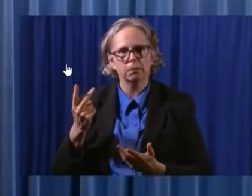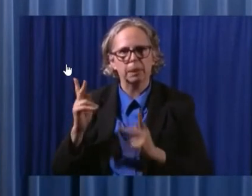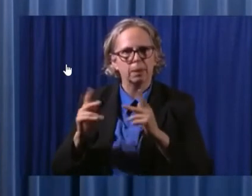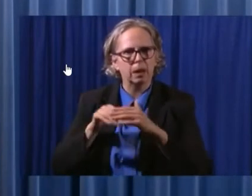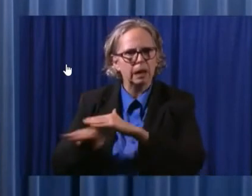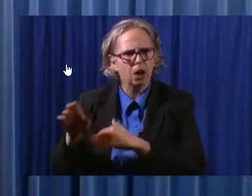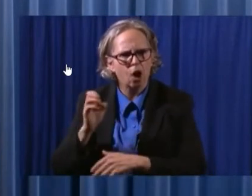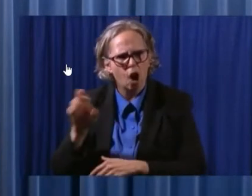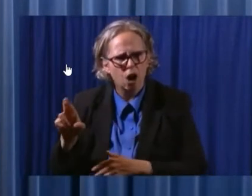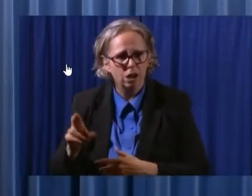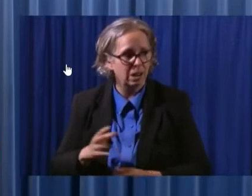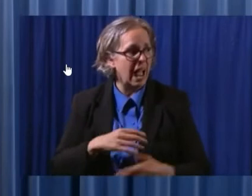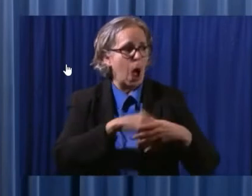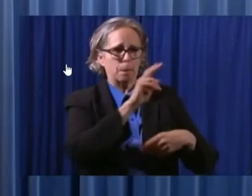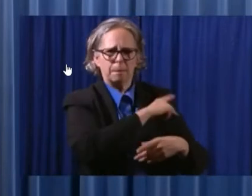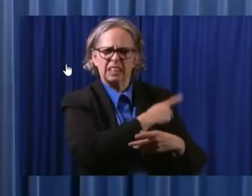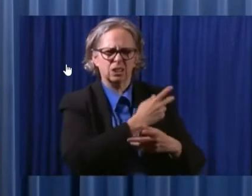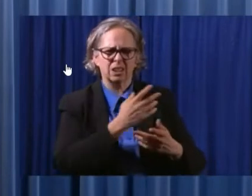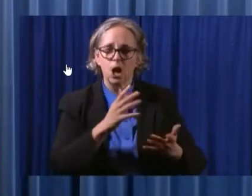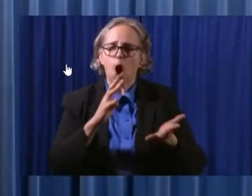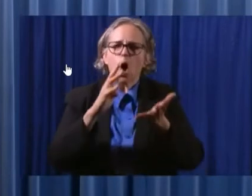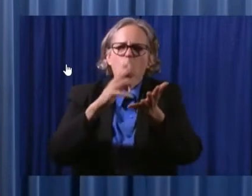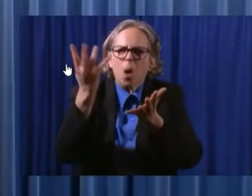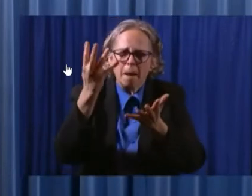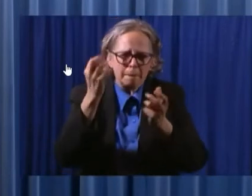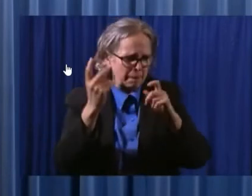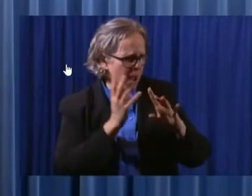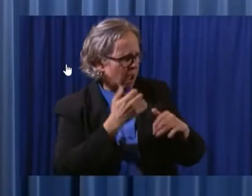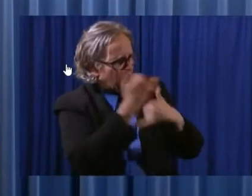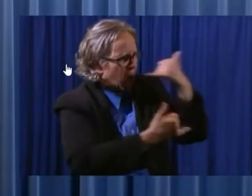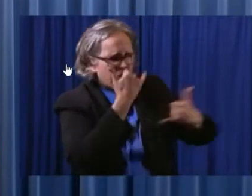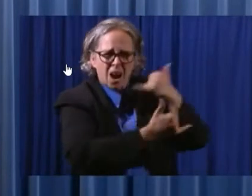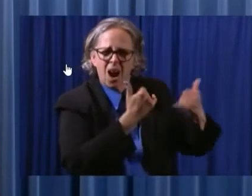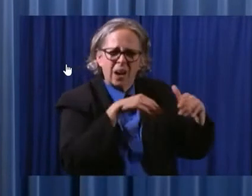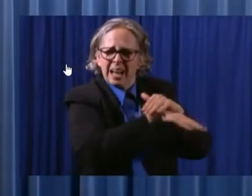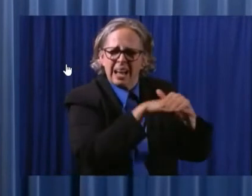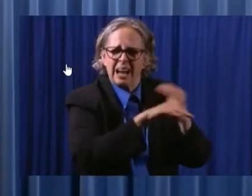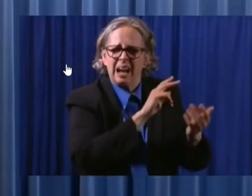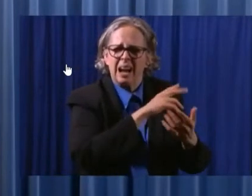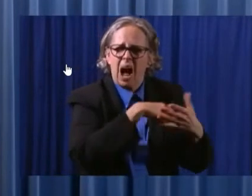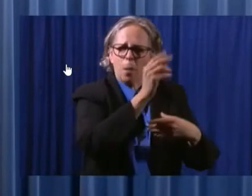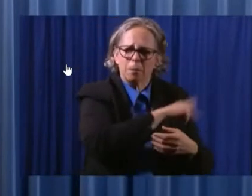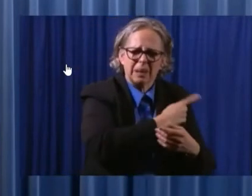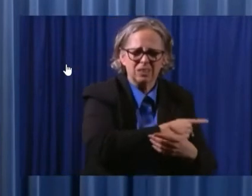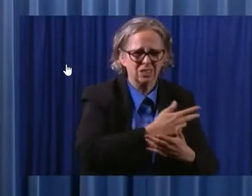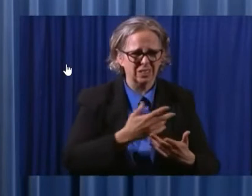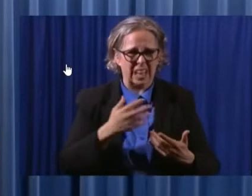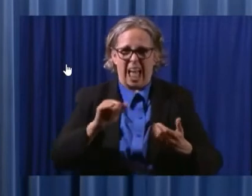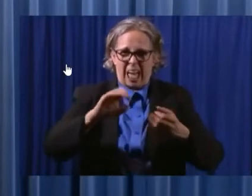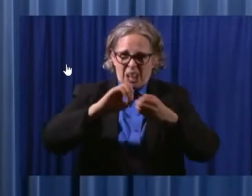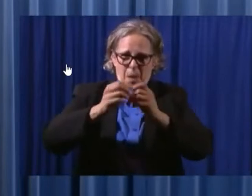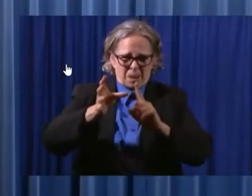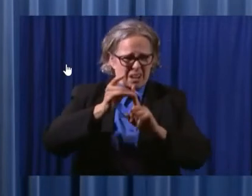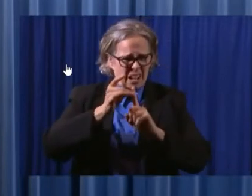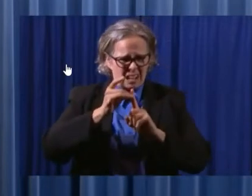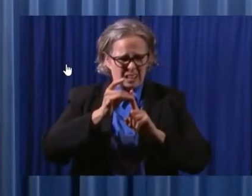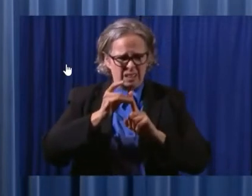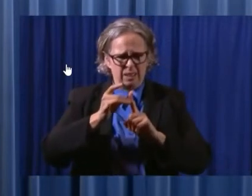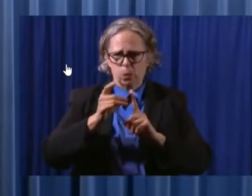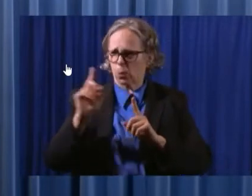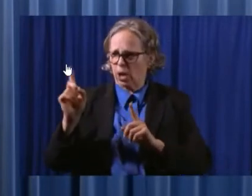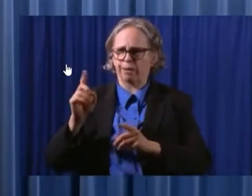quadrupled. And the West Central region, the region where they're in, the number of COVID-positive patients in the hospital or on ventilators